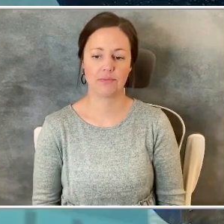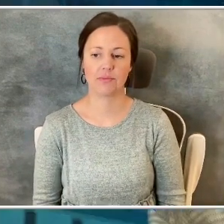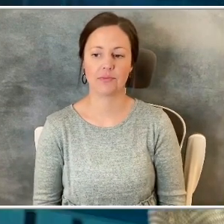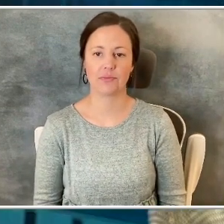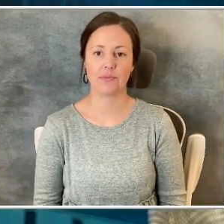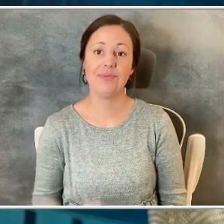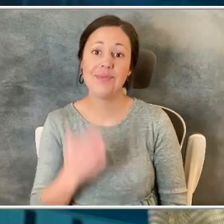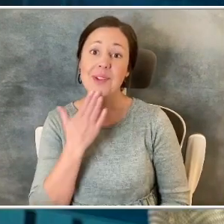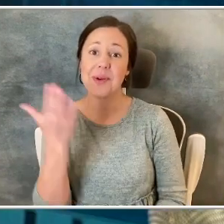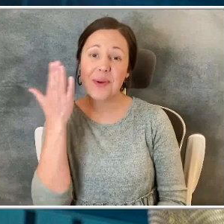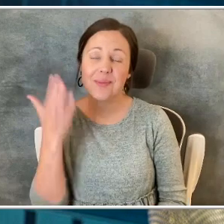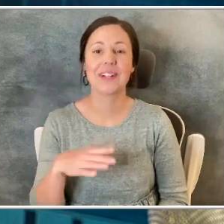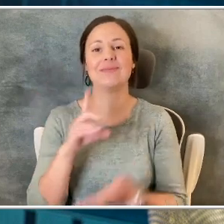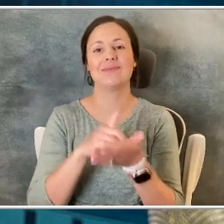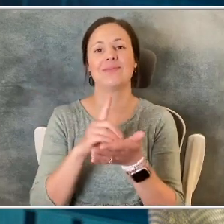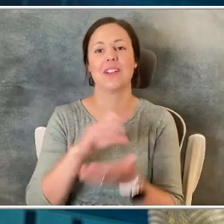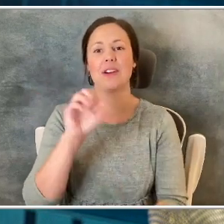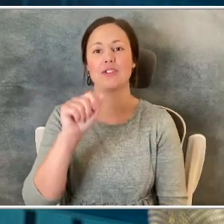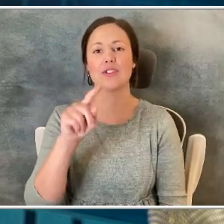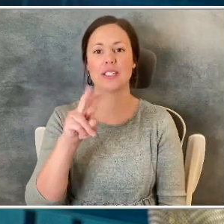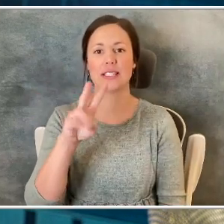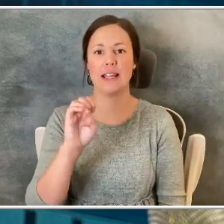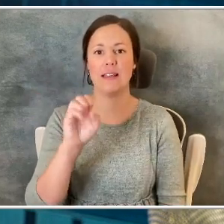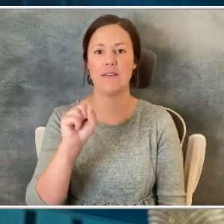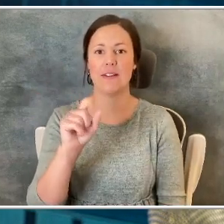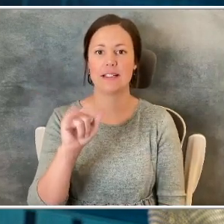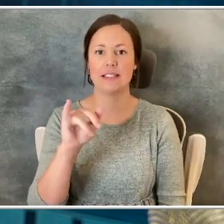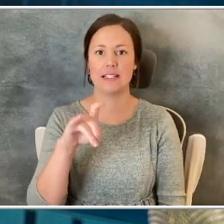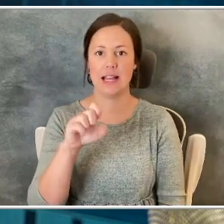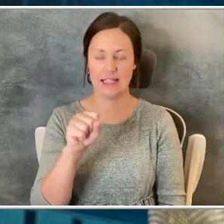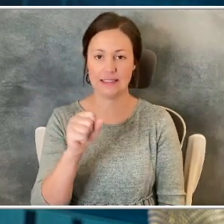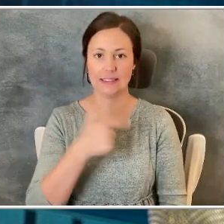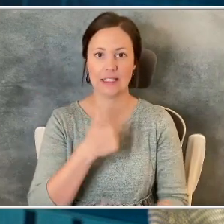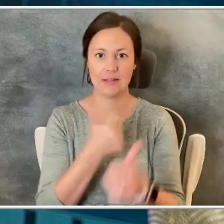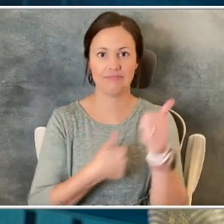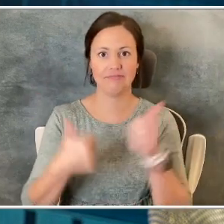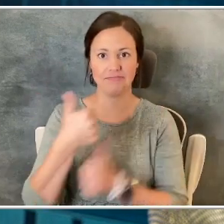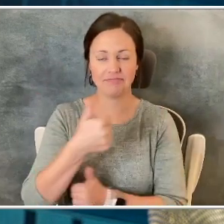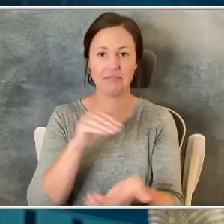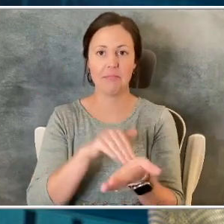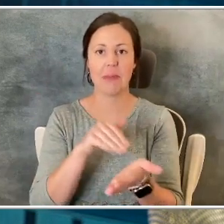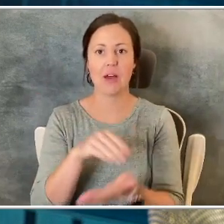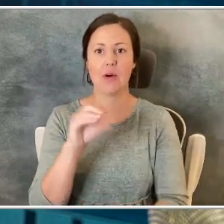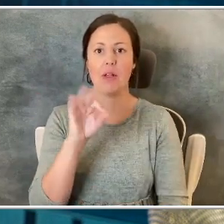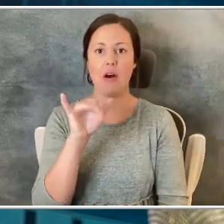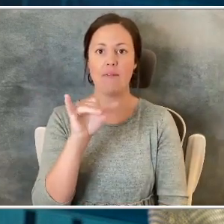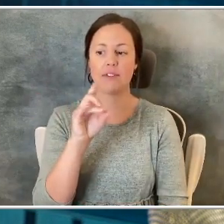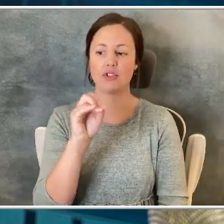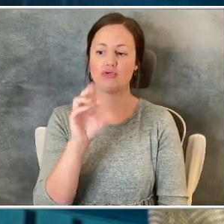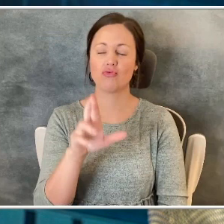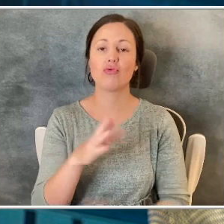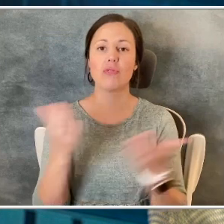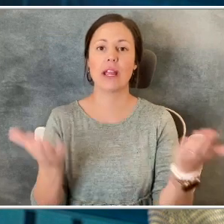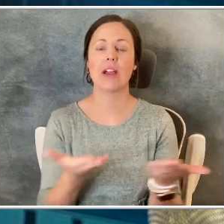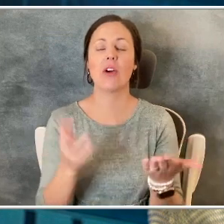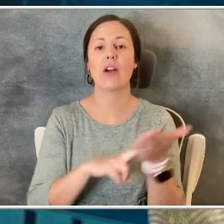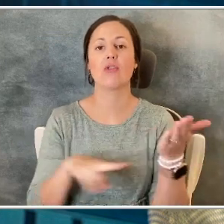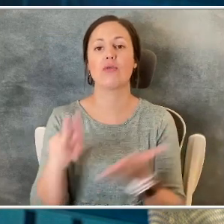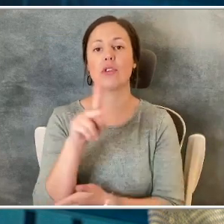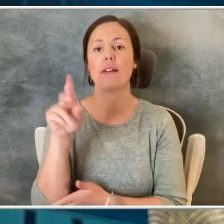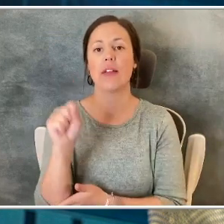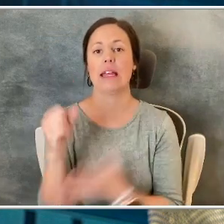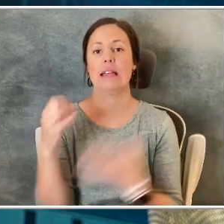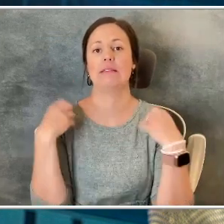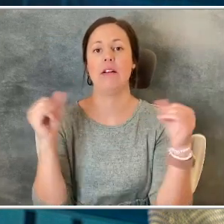Good morning. I'm Dr. Steve Stites, Chief Medical Officer here at the University of Kansas Health System, broadcasting live with you from the Dolph Simons Jr. Family Studio.